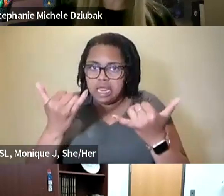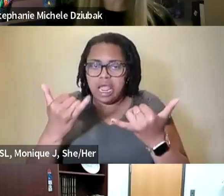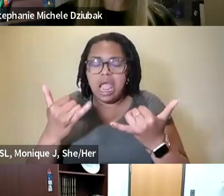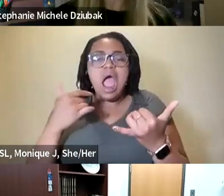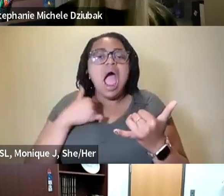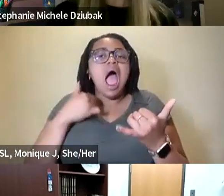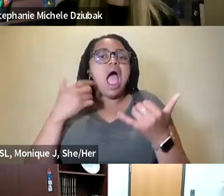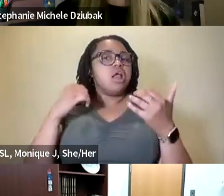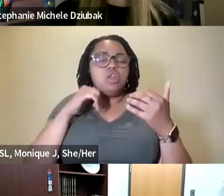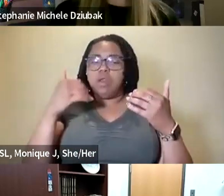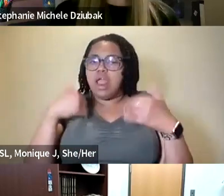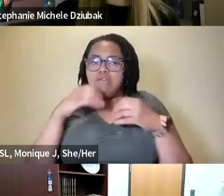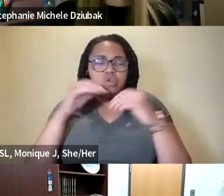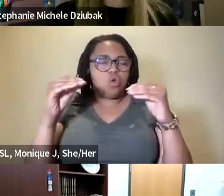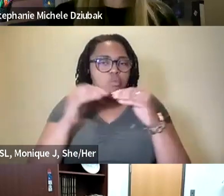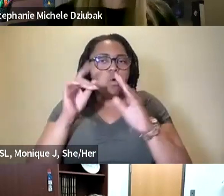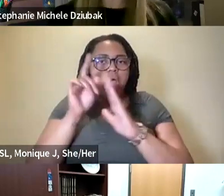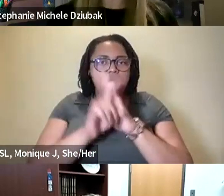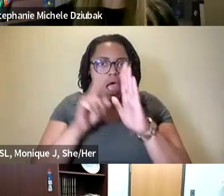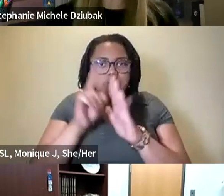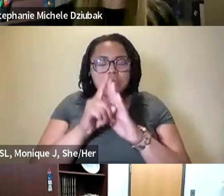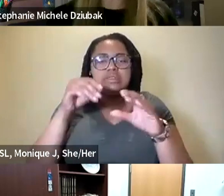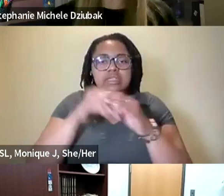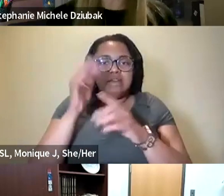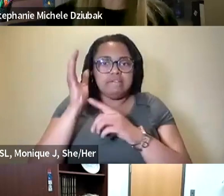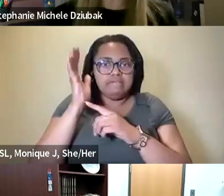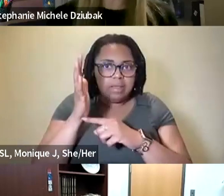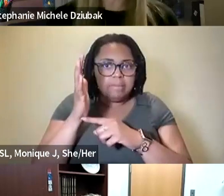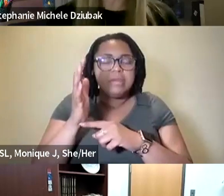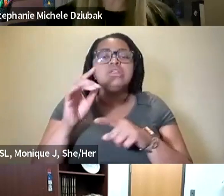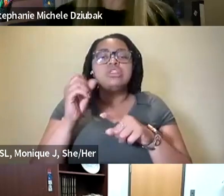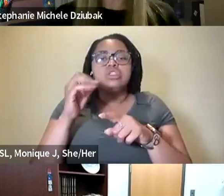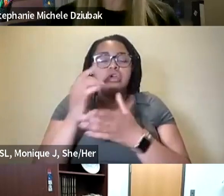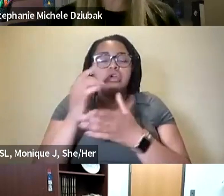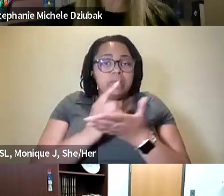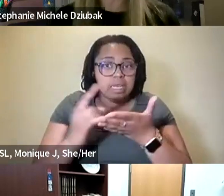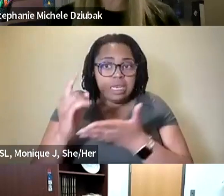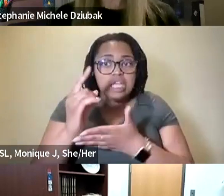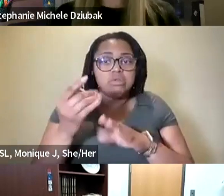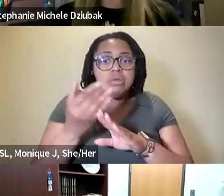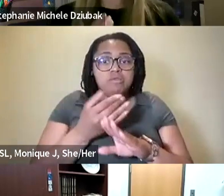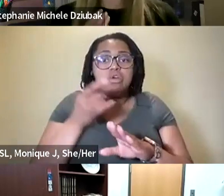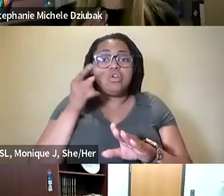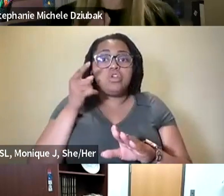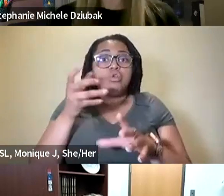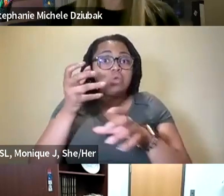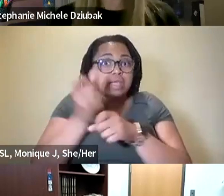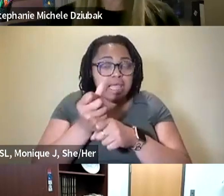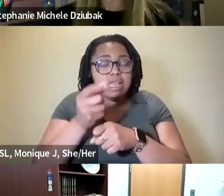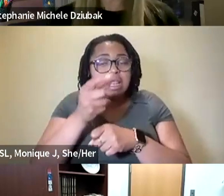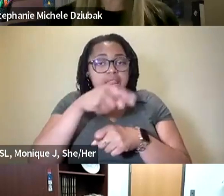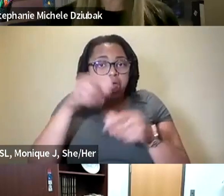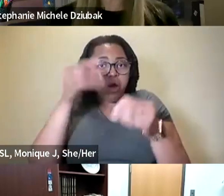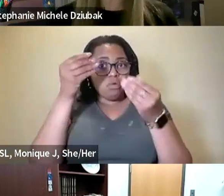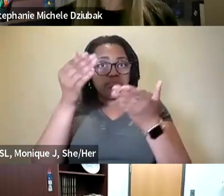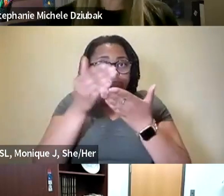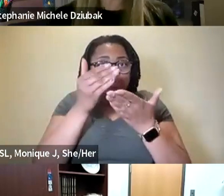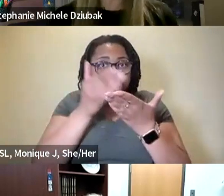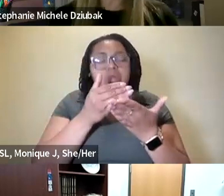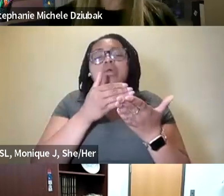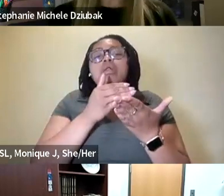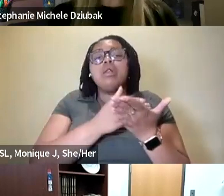in 5 minutes. So it will be next week before you get these. However, I would like everybody to